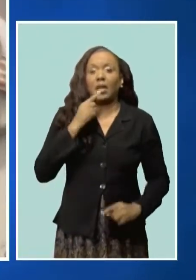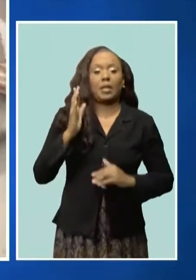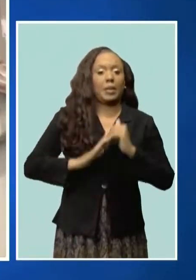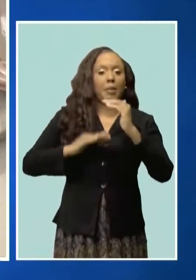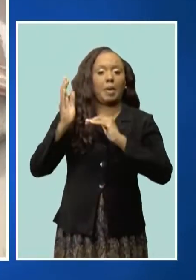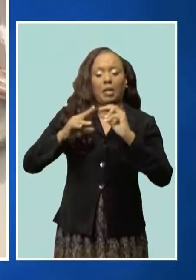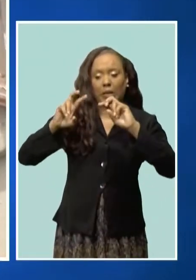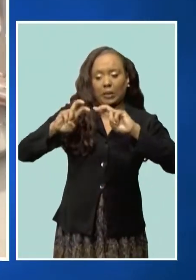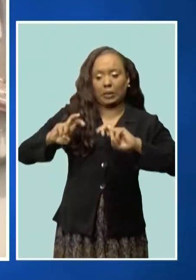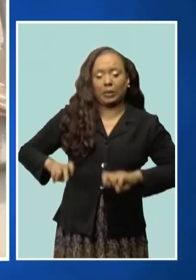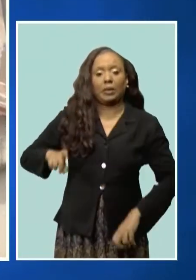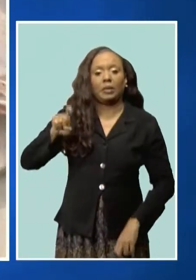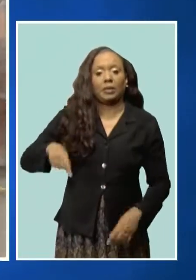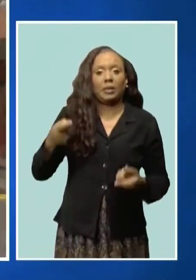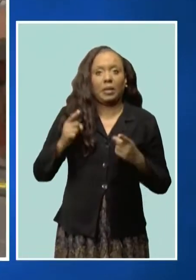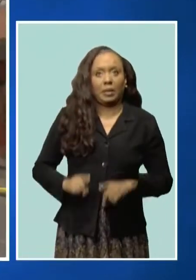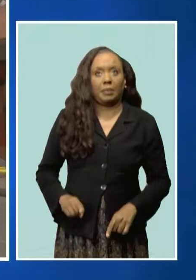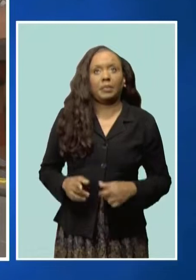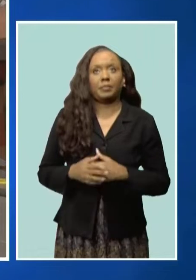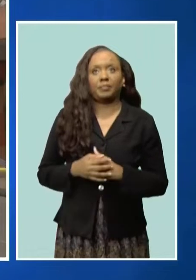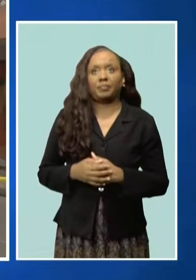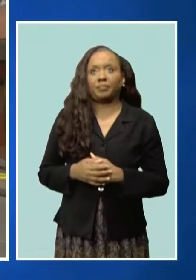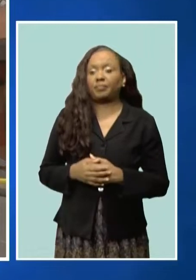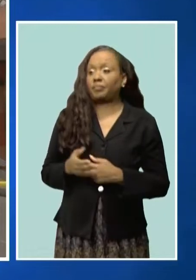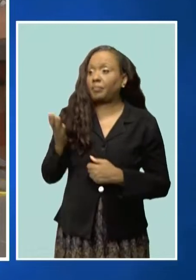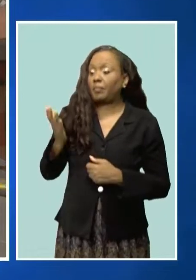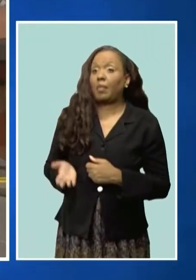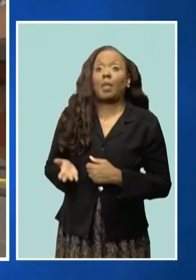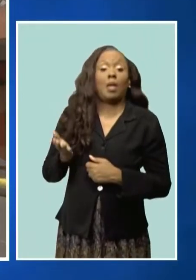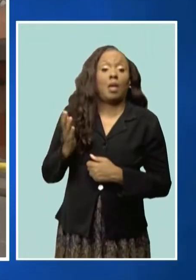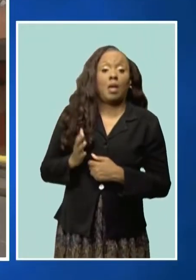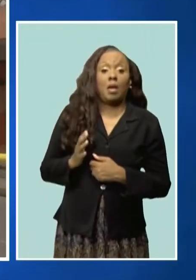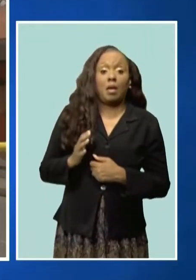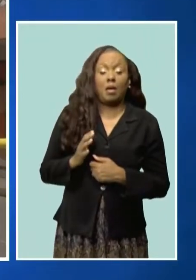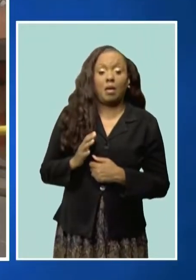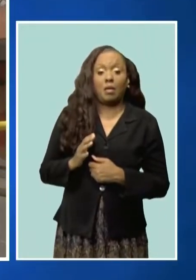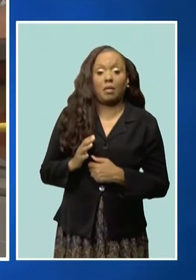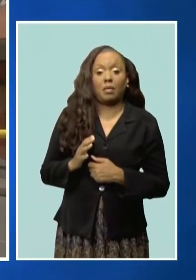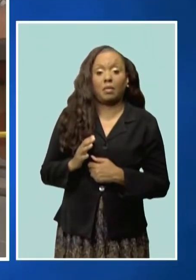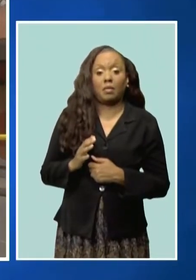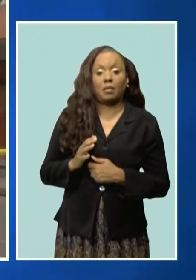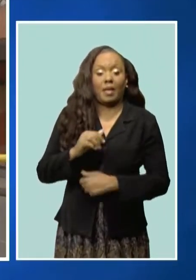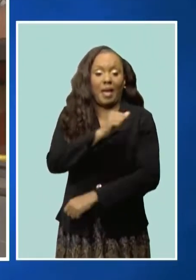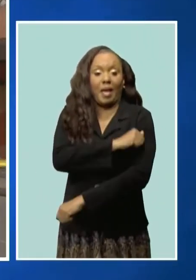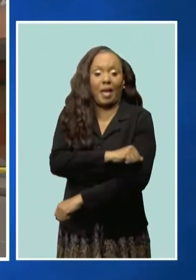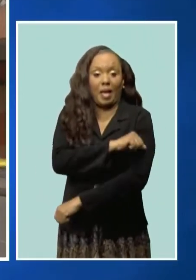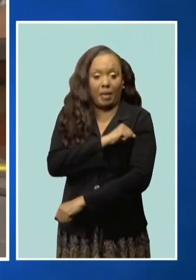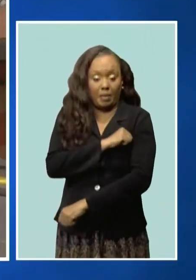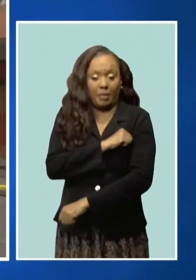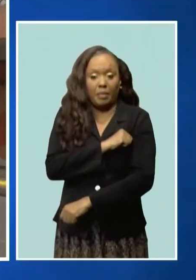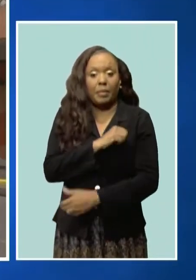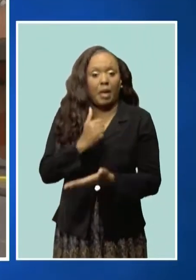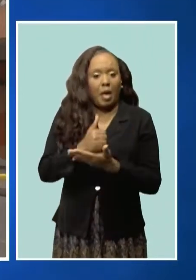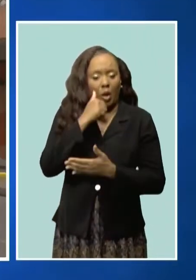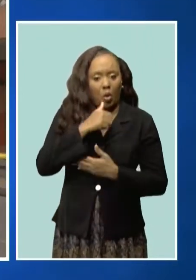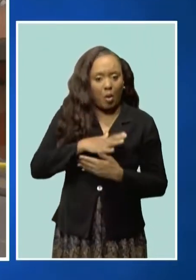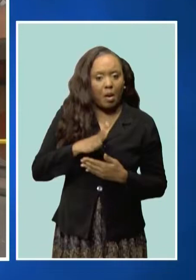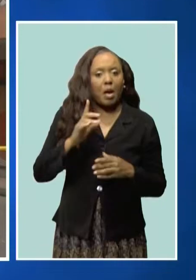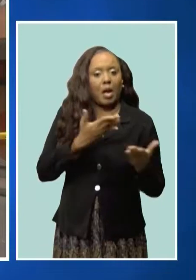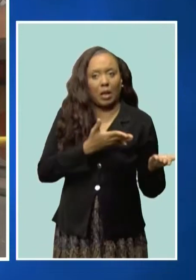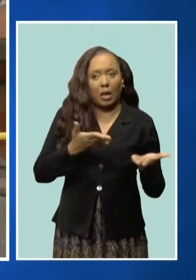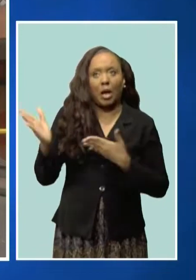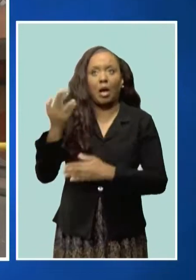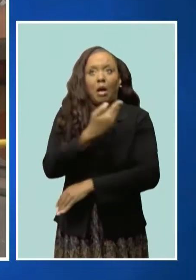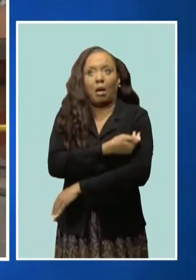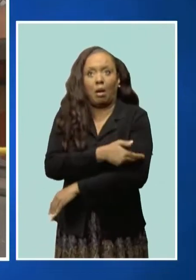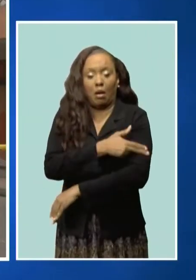assessment has to be done. That lady was treated by the emergency ambulance service personnel and taken to the QH. We are currently